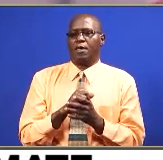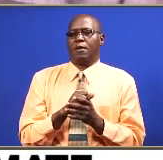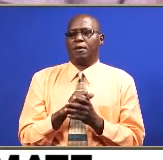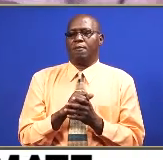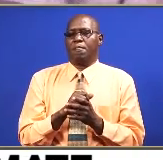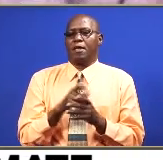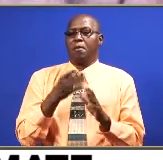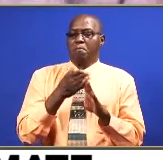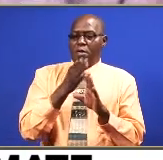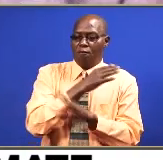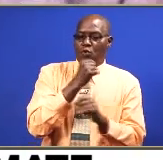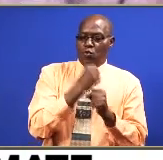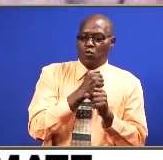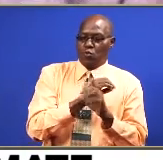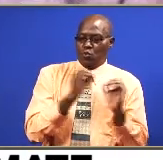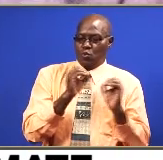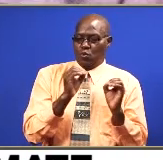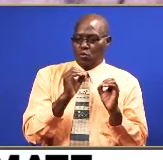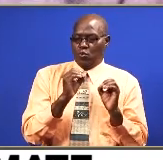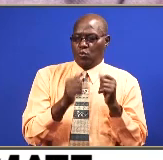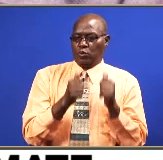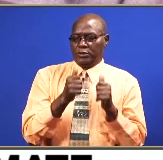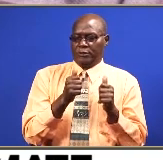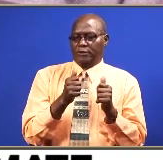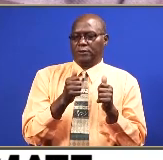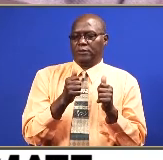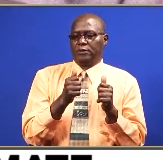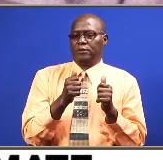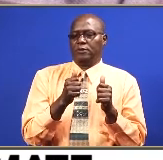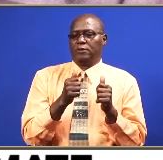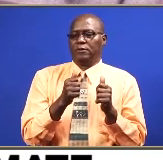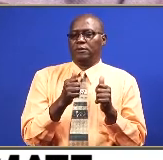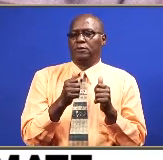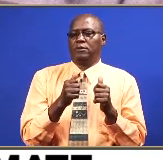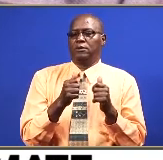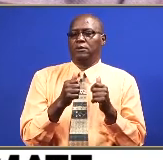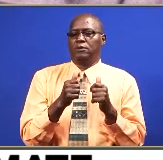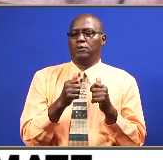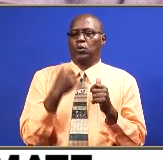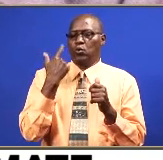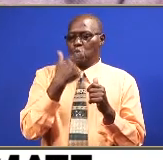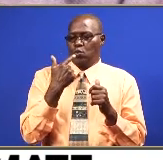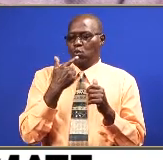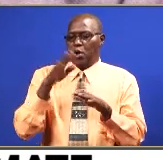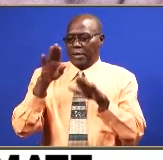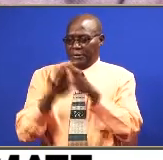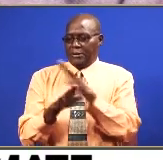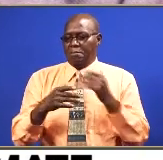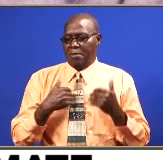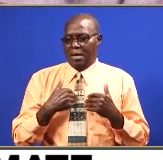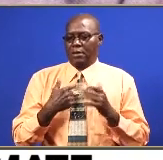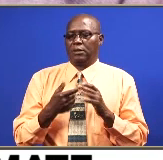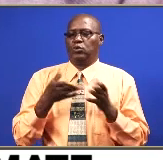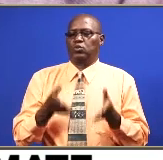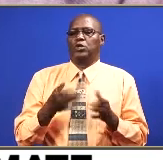ni kumjulisha ambaye atakuwa na wania pamoja na mimi, ambacho leo tumefanya. Kwa hiyo